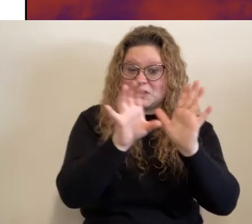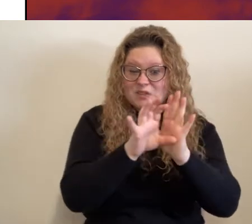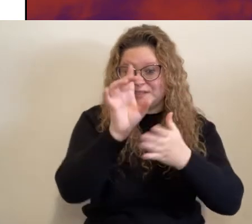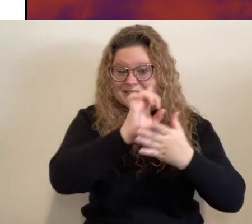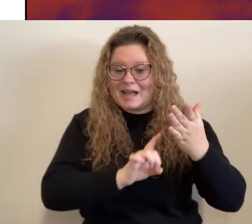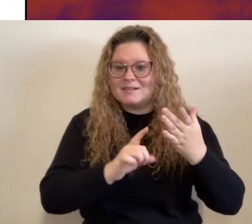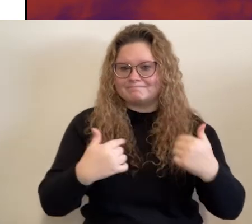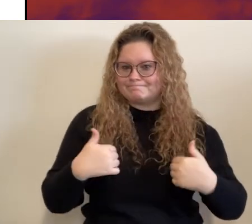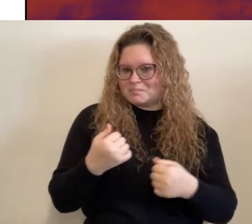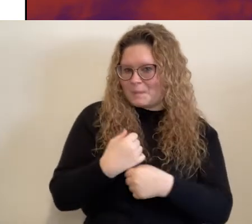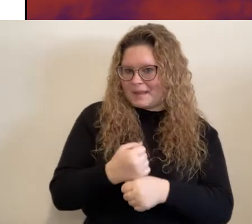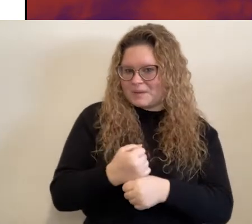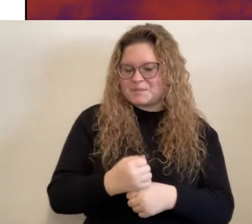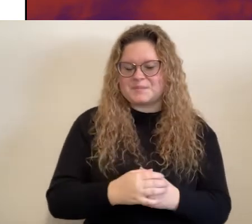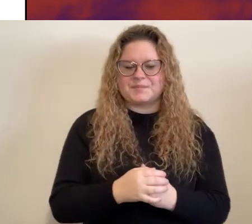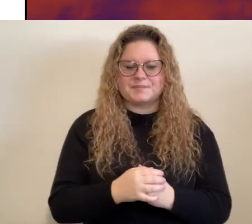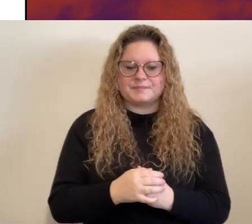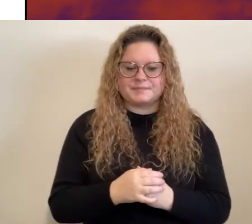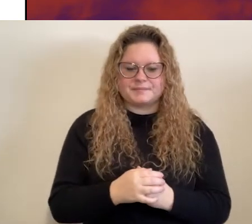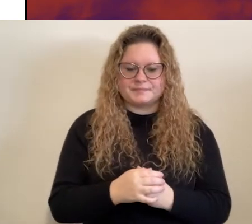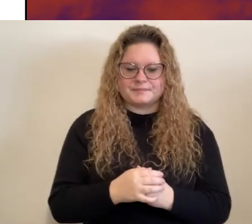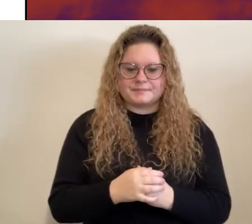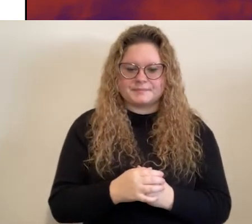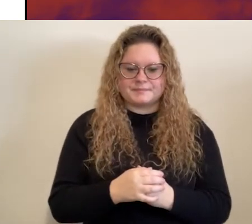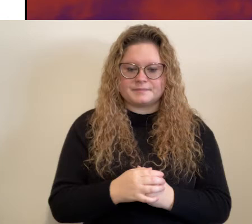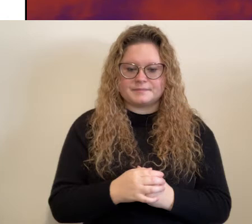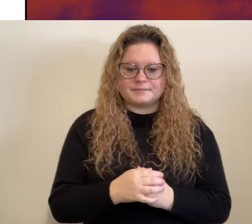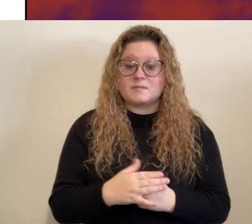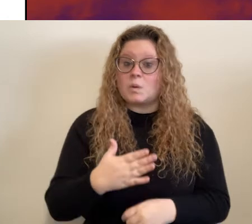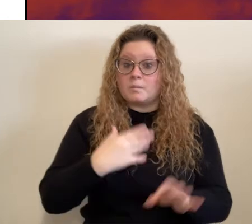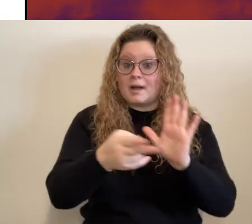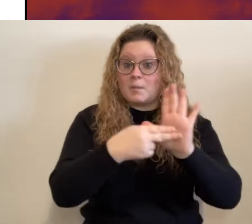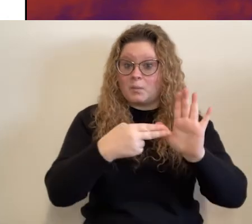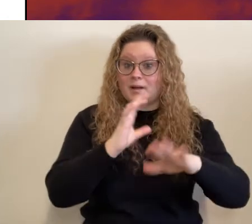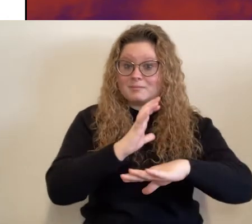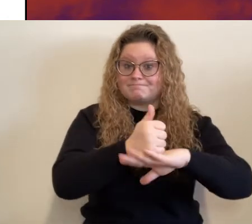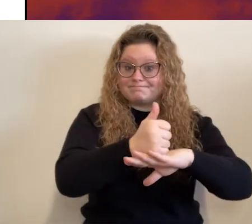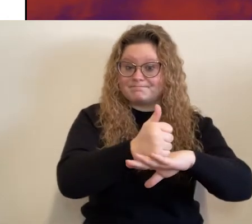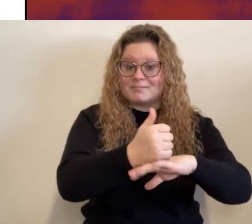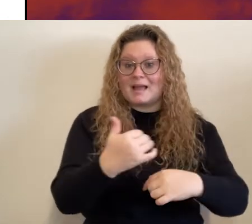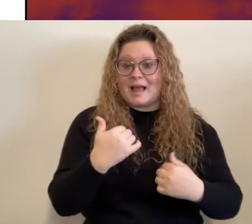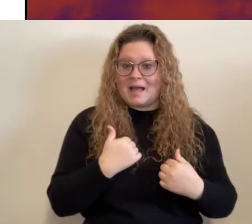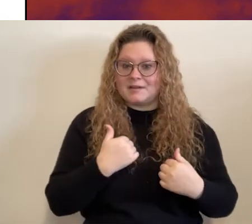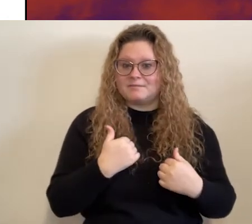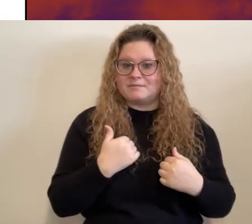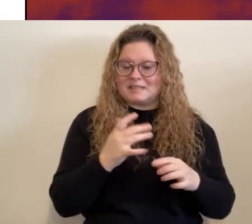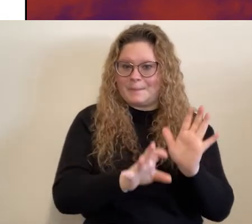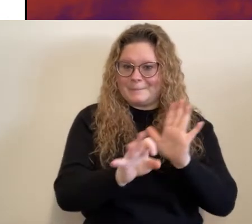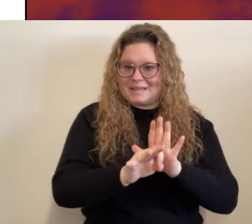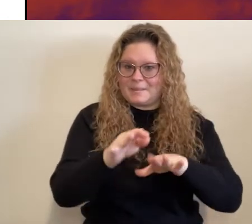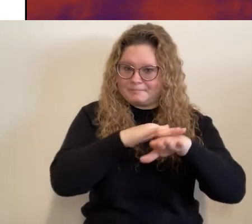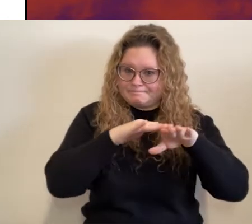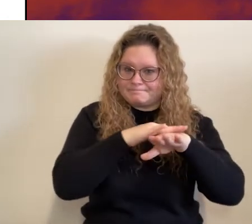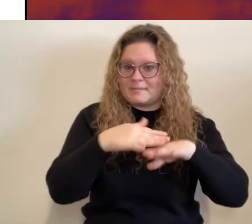And when I was creating my brand, it's like we have the base colors very clean and things,